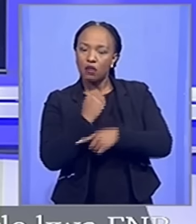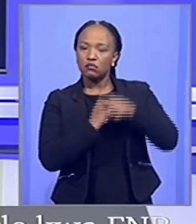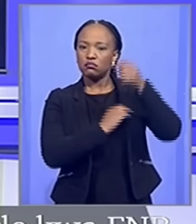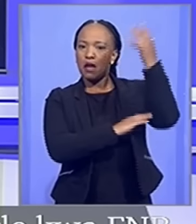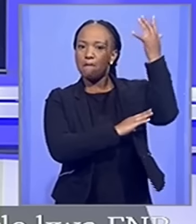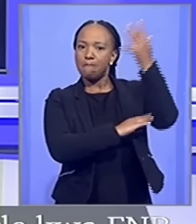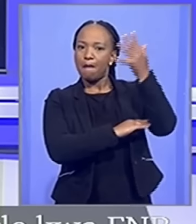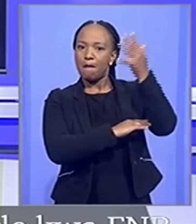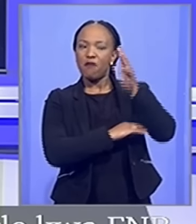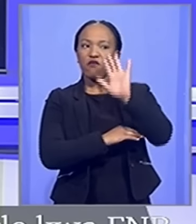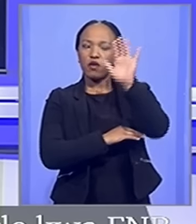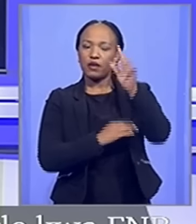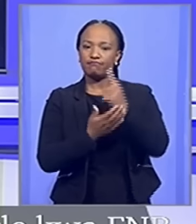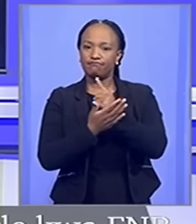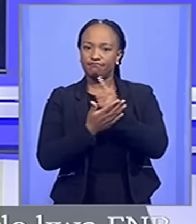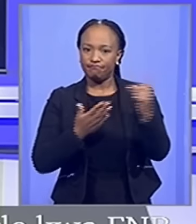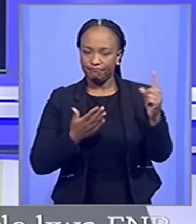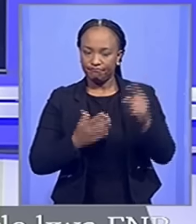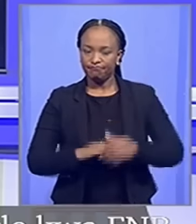ditlhopho tsa beke e tlang.